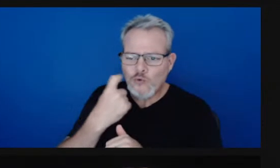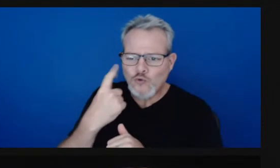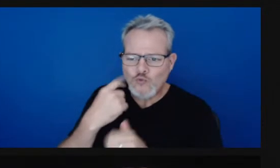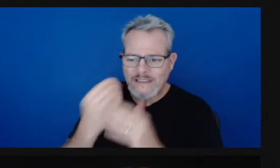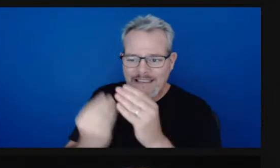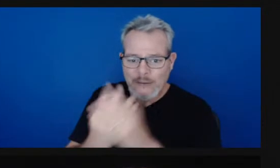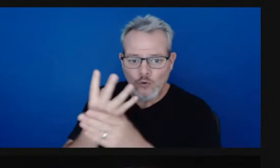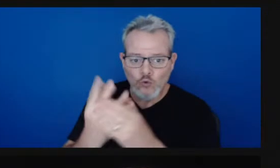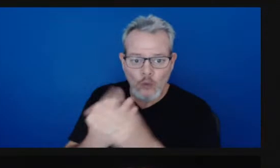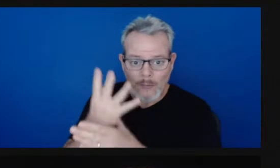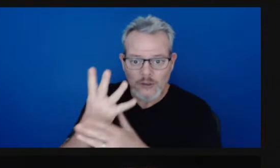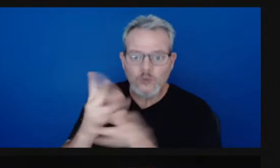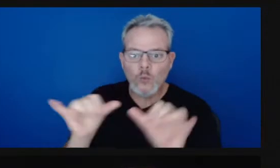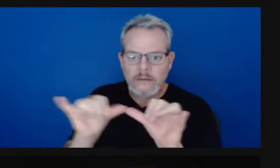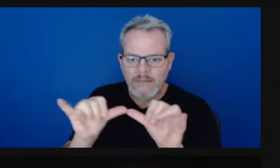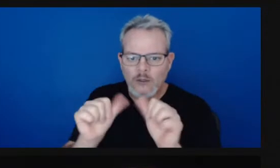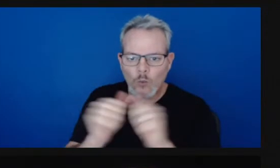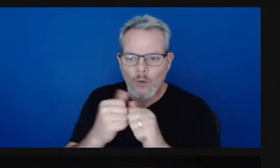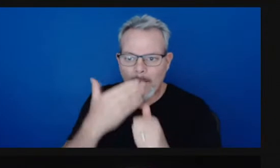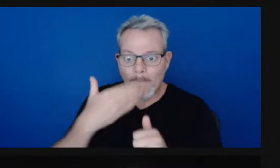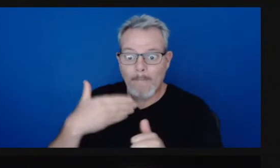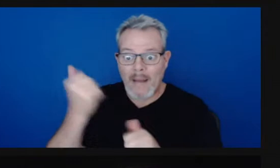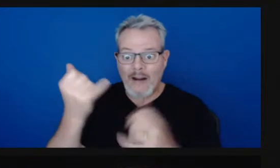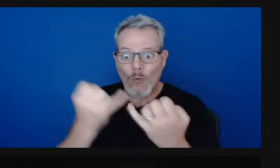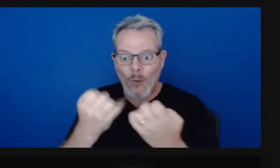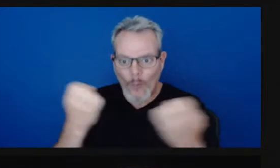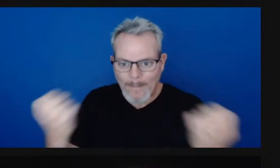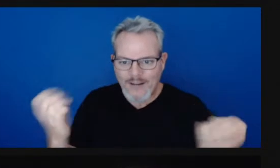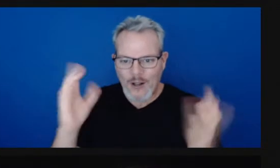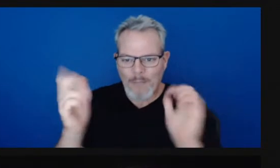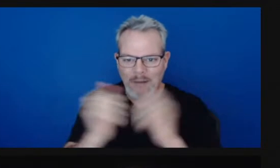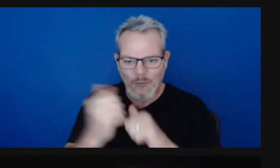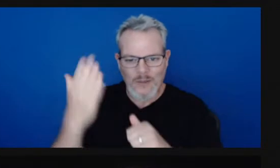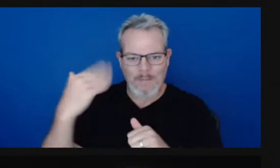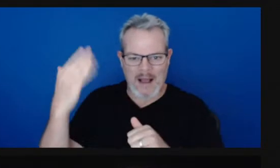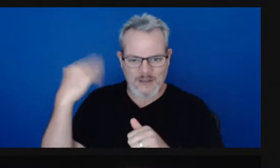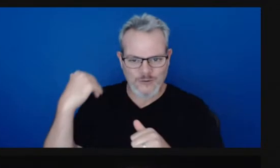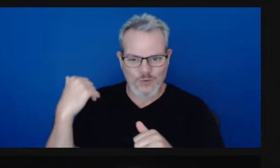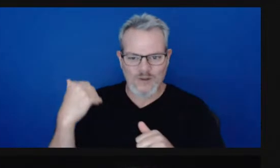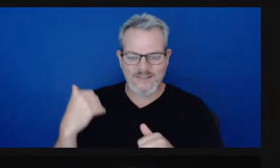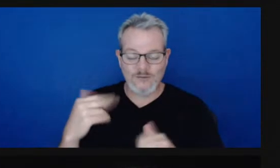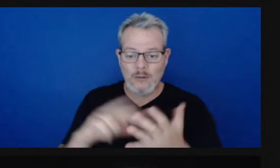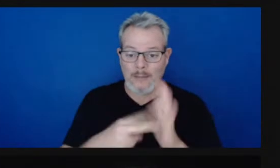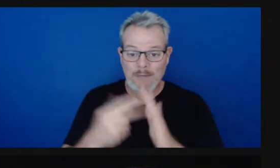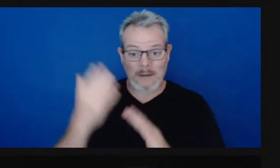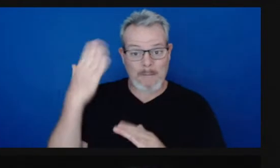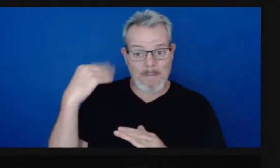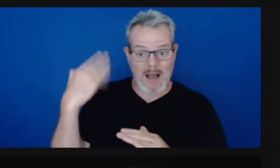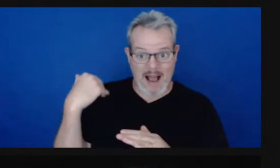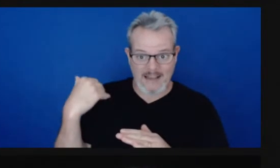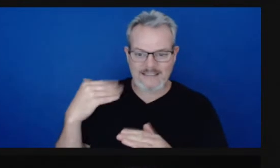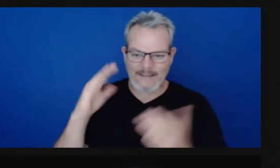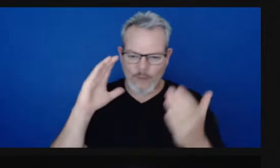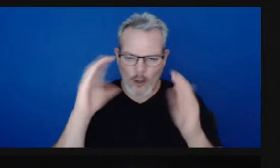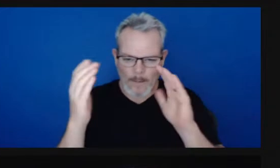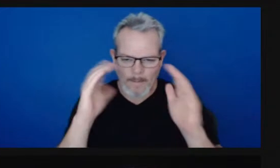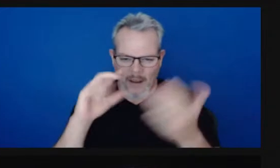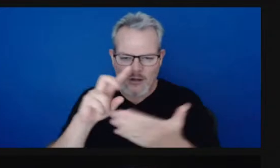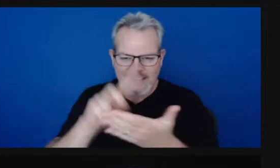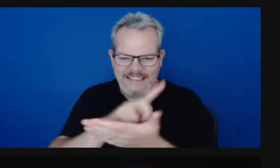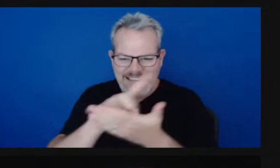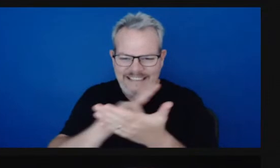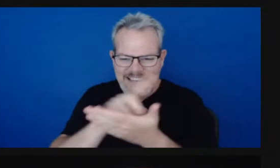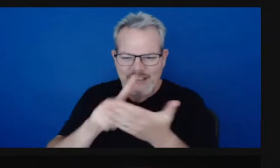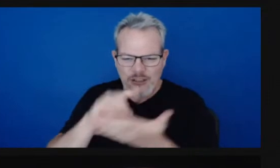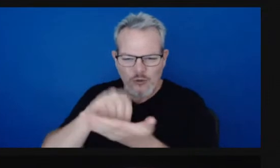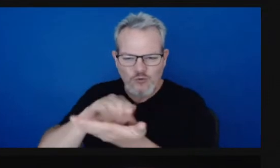better equipment than the previous ones. So they had to compare digital records in 2022 to paper